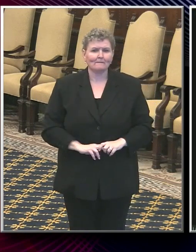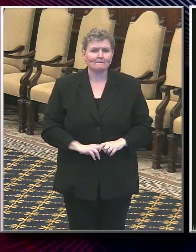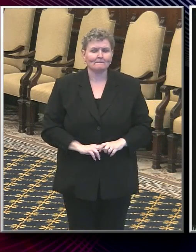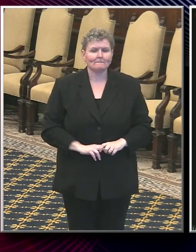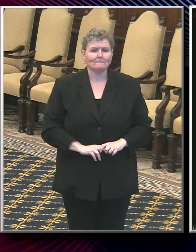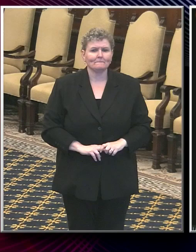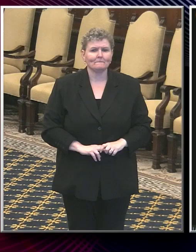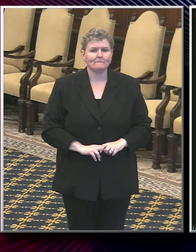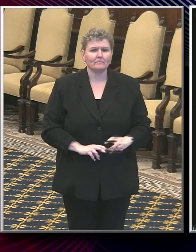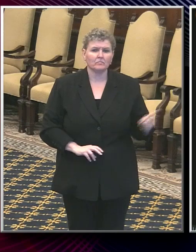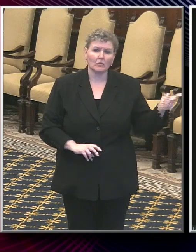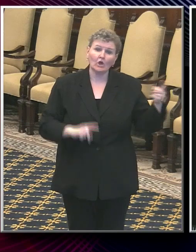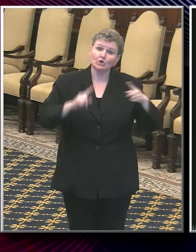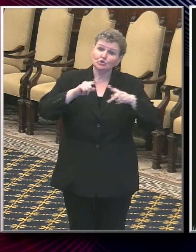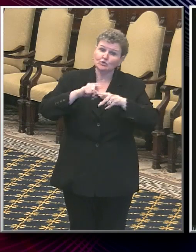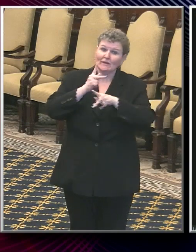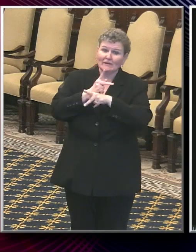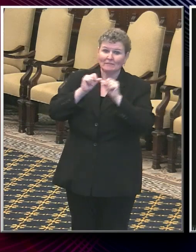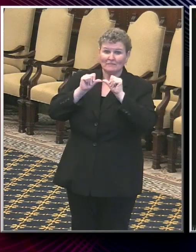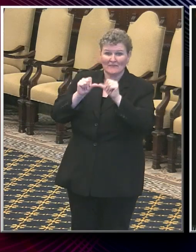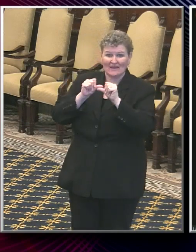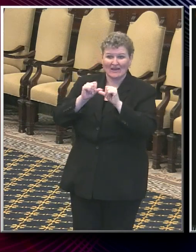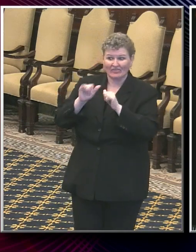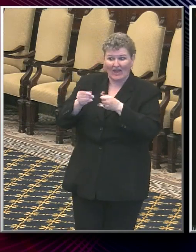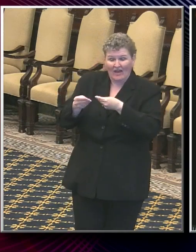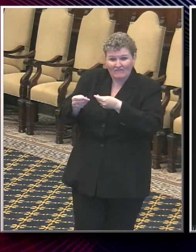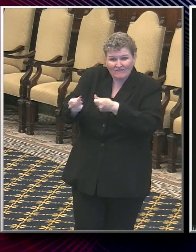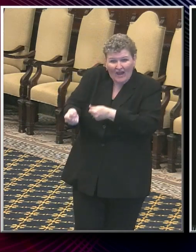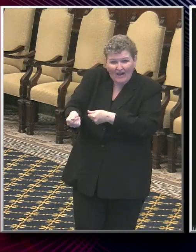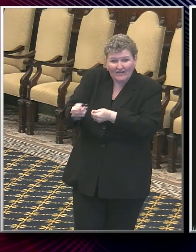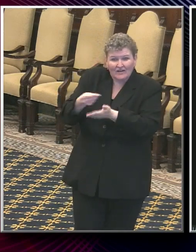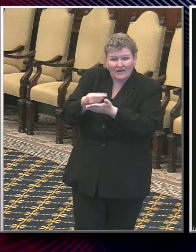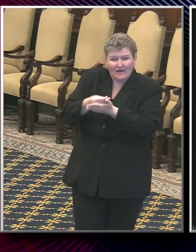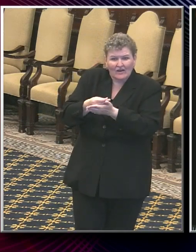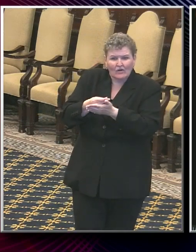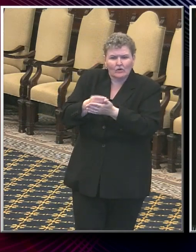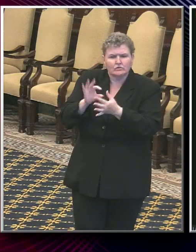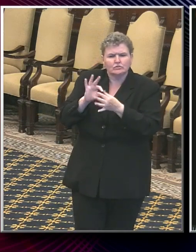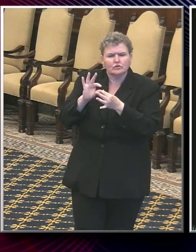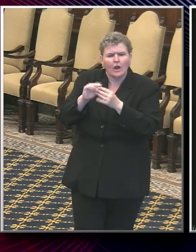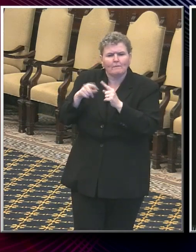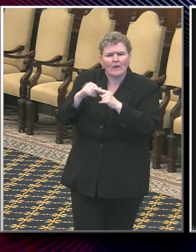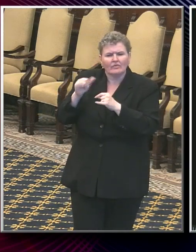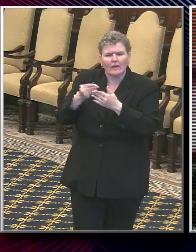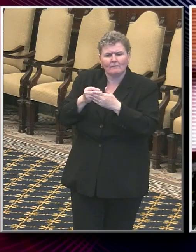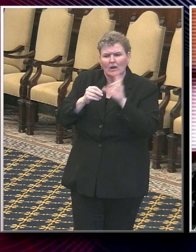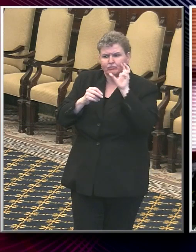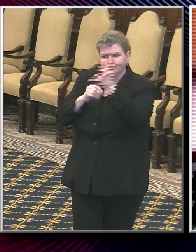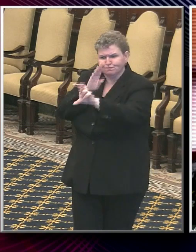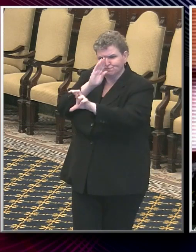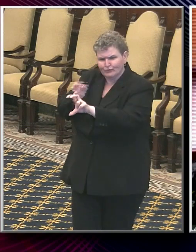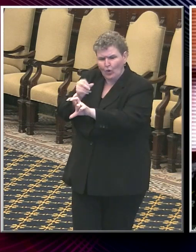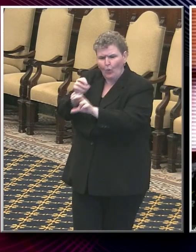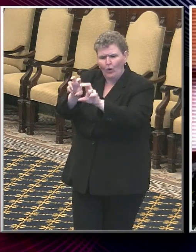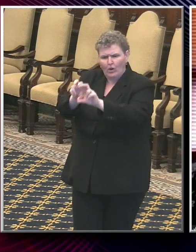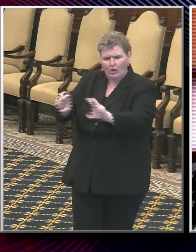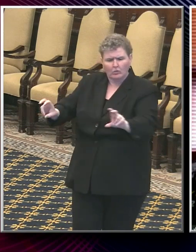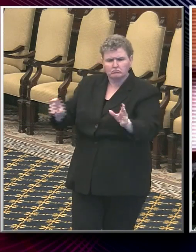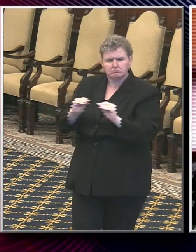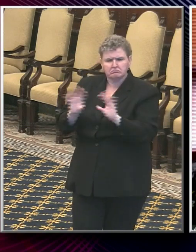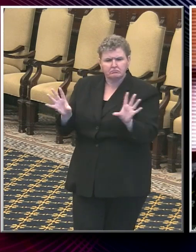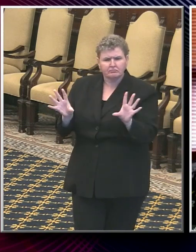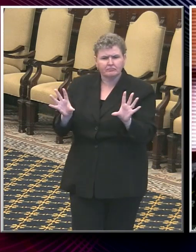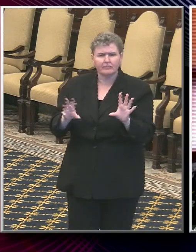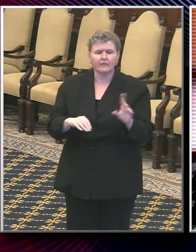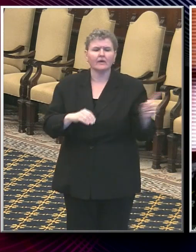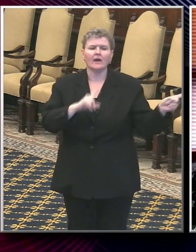current funding for pre-K and community schools. Can you comment on keeping those programs in place? That's what we're doing. We're maintaining last